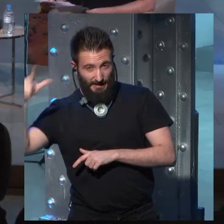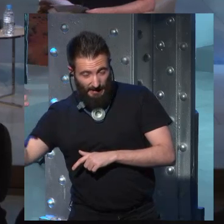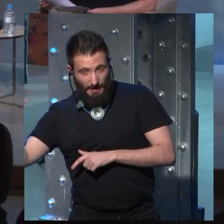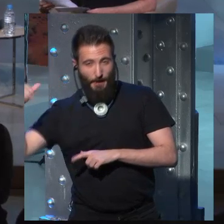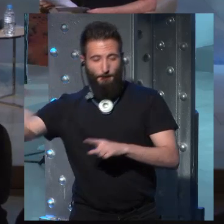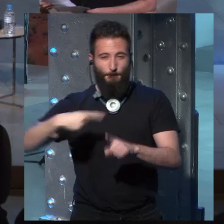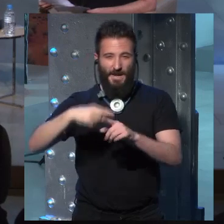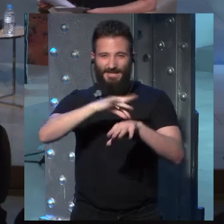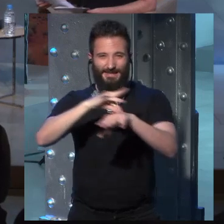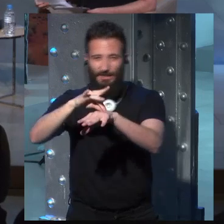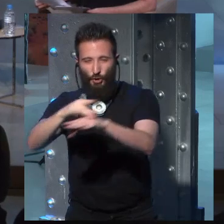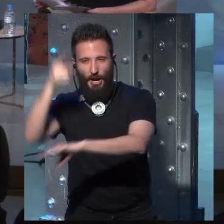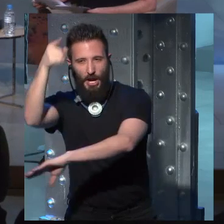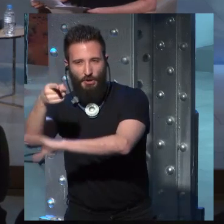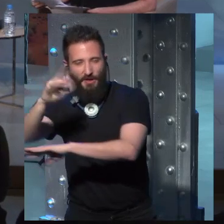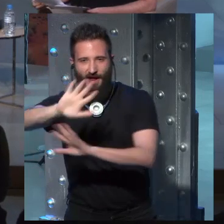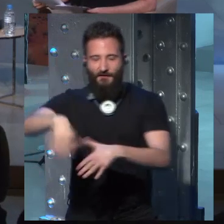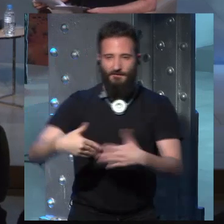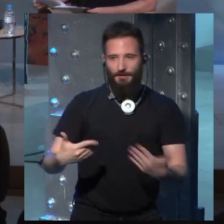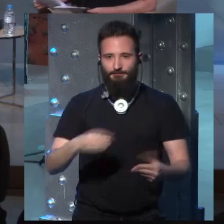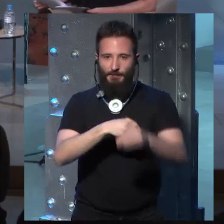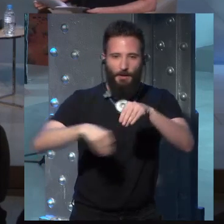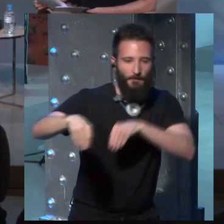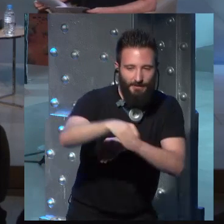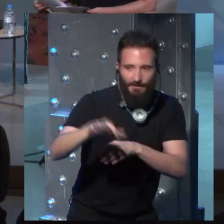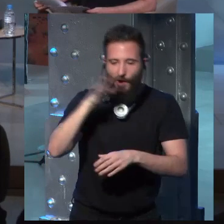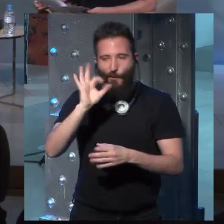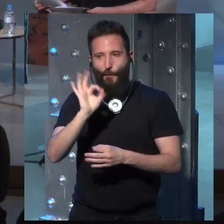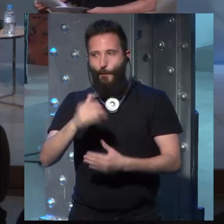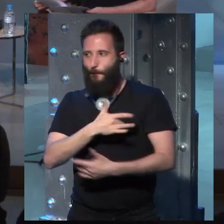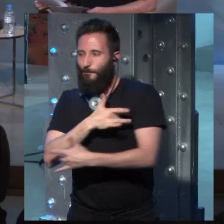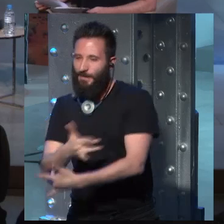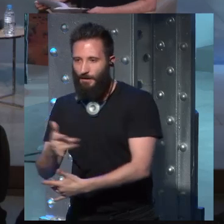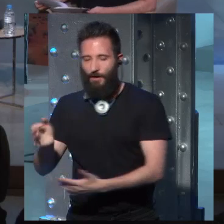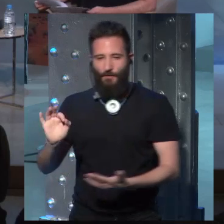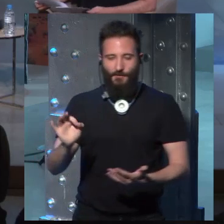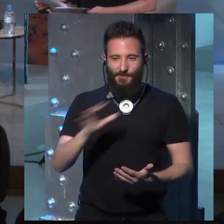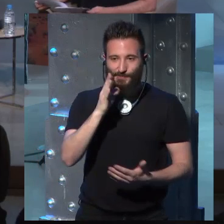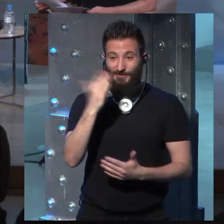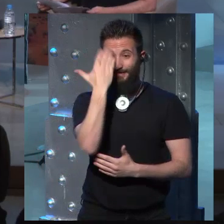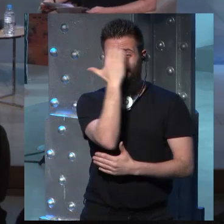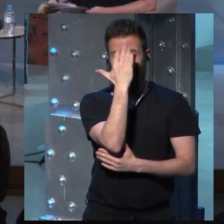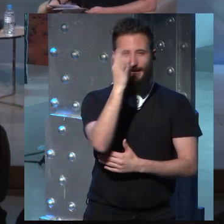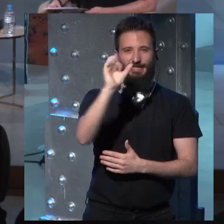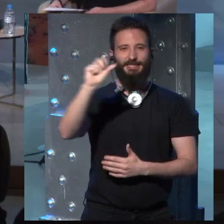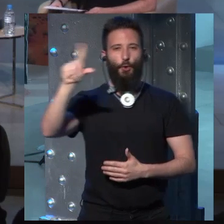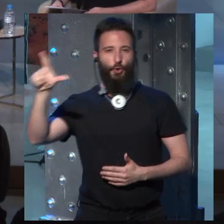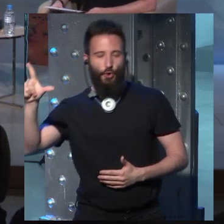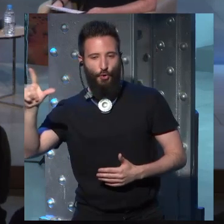this whole three-dimensional human being that's behind the mask that we knew as Saul. But then you do start clicking